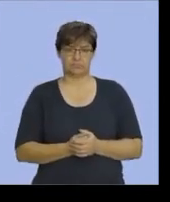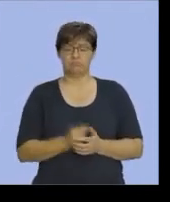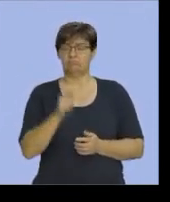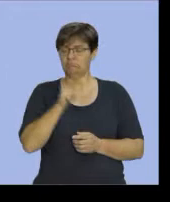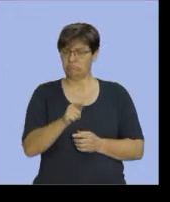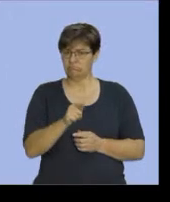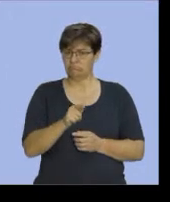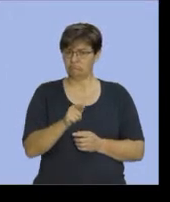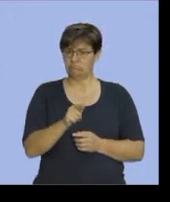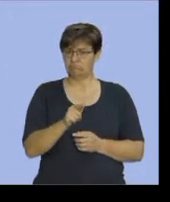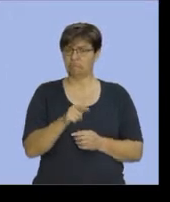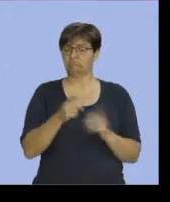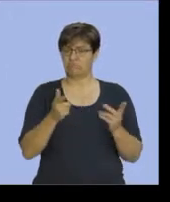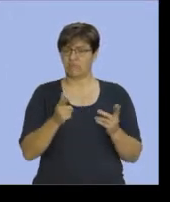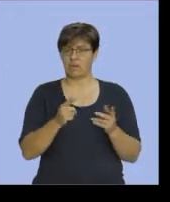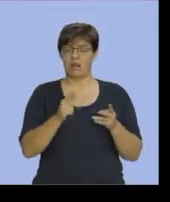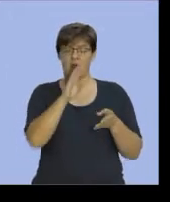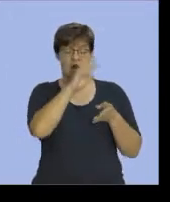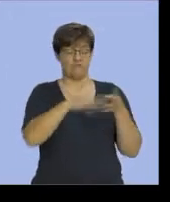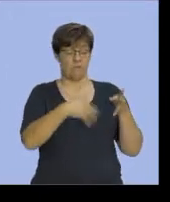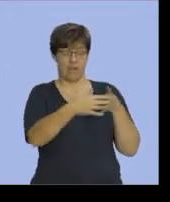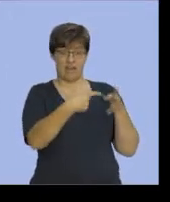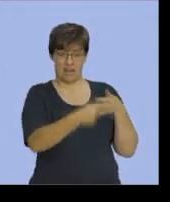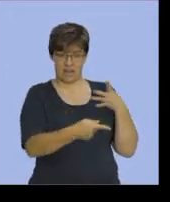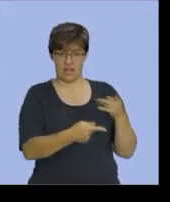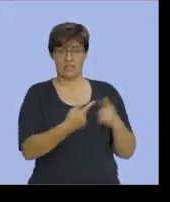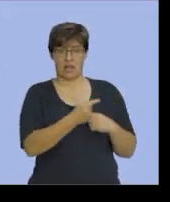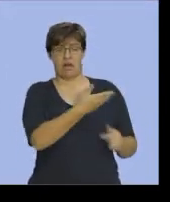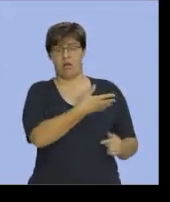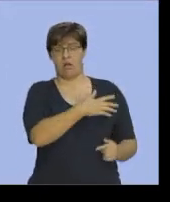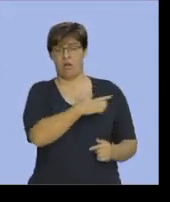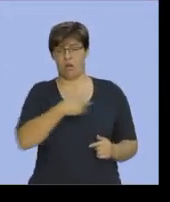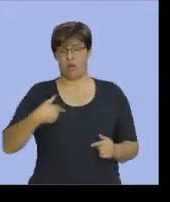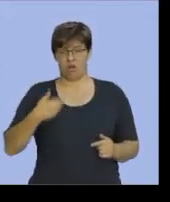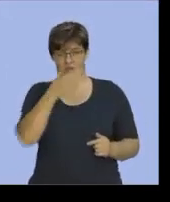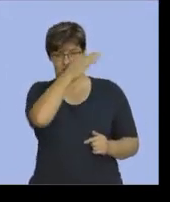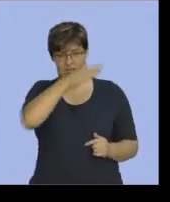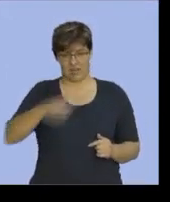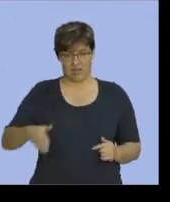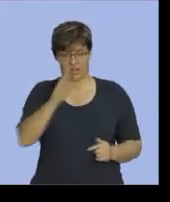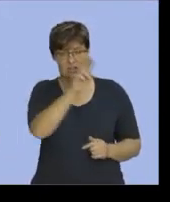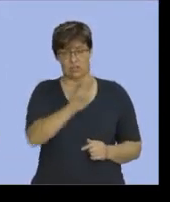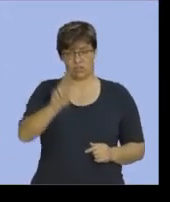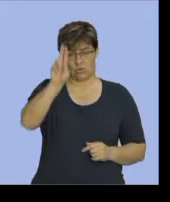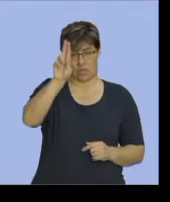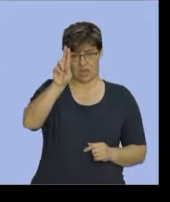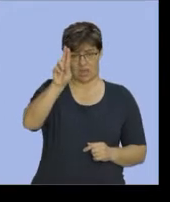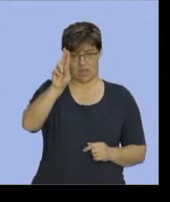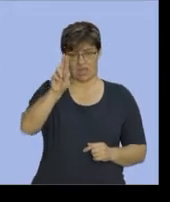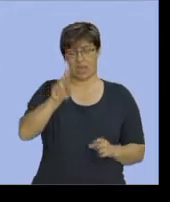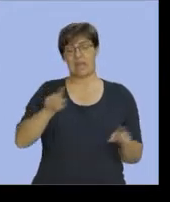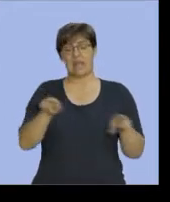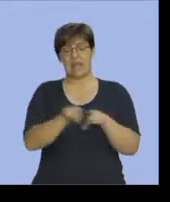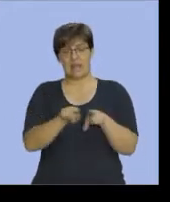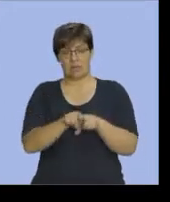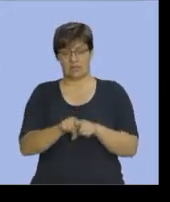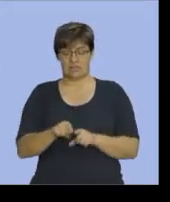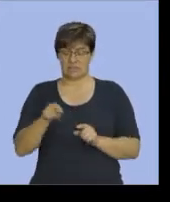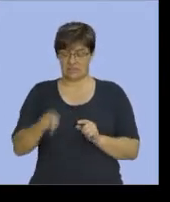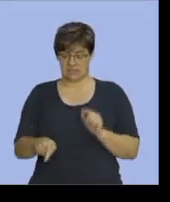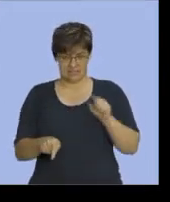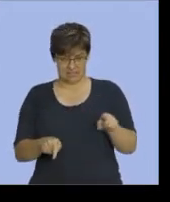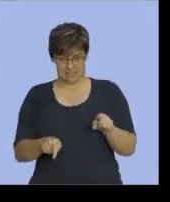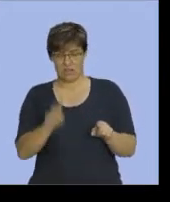of the theorem of Pythagoras always starts with the longest side. Squared is equals to the sum of the